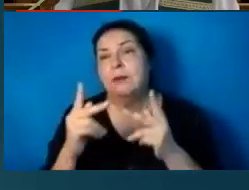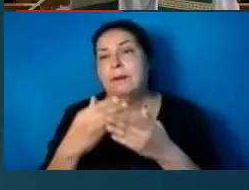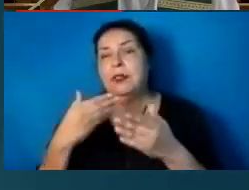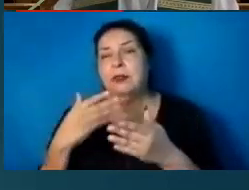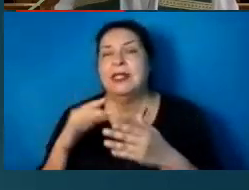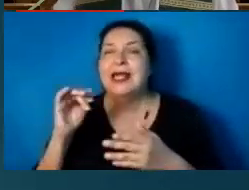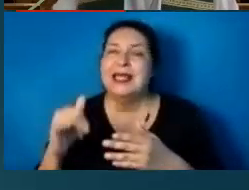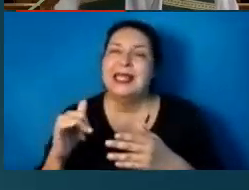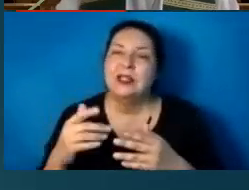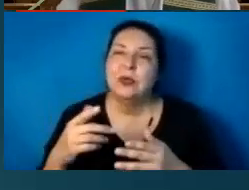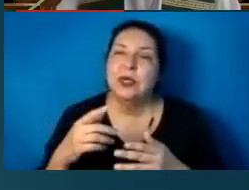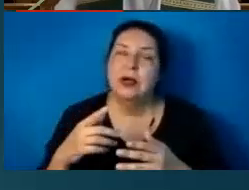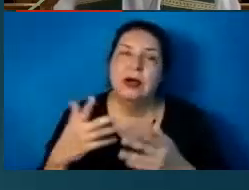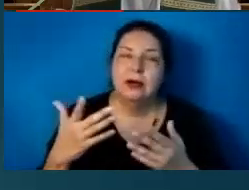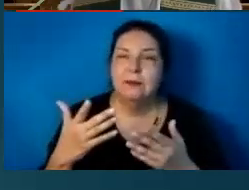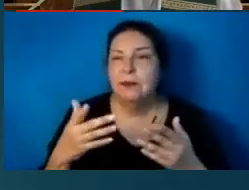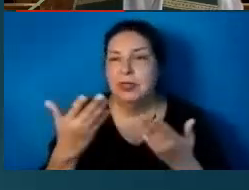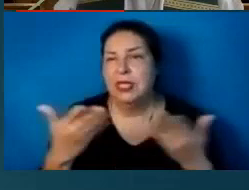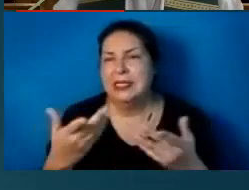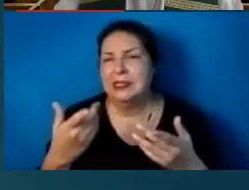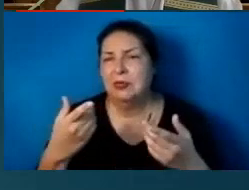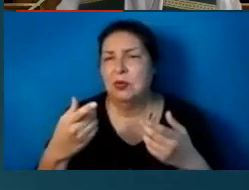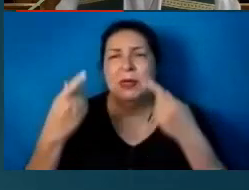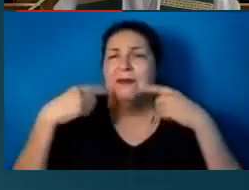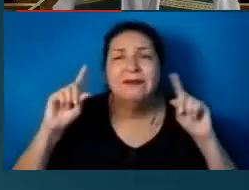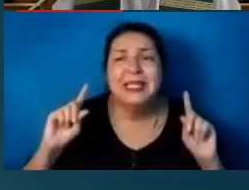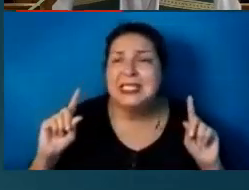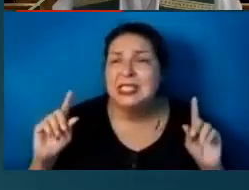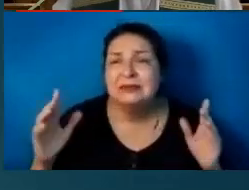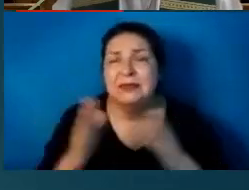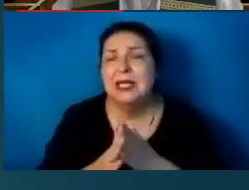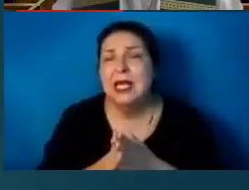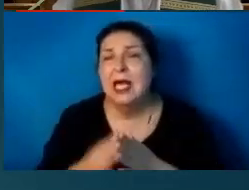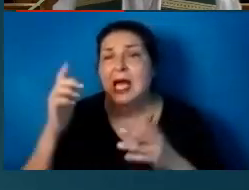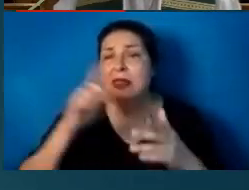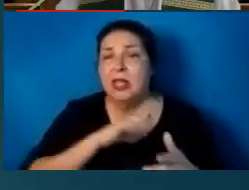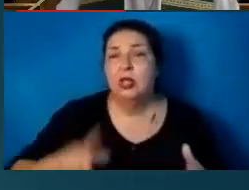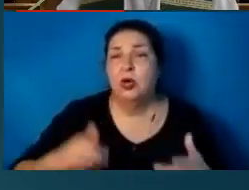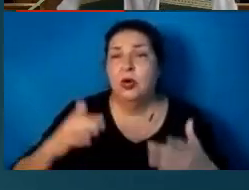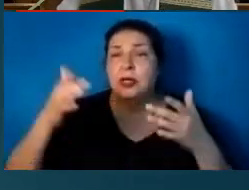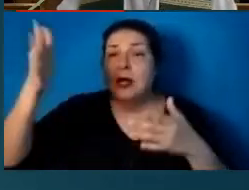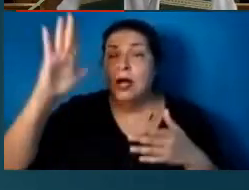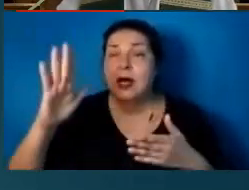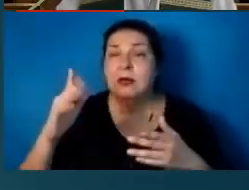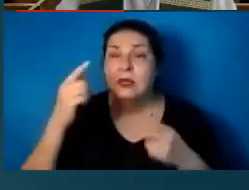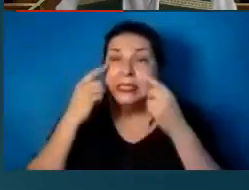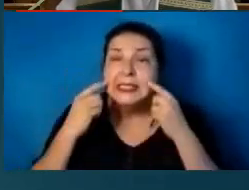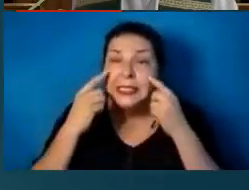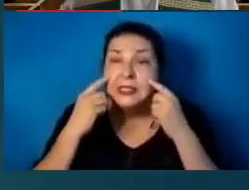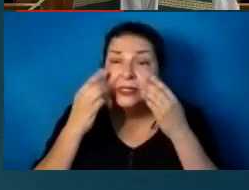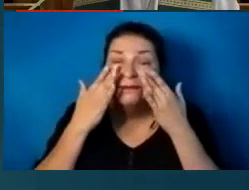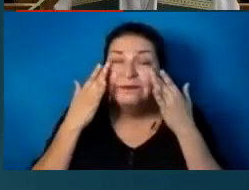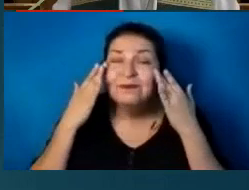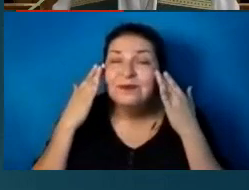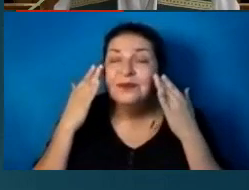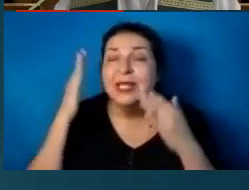shall be accomplished, and the Lord God will wipe away from tears from all faces.